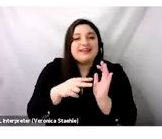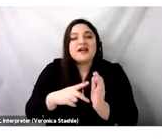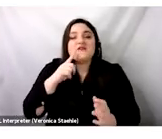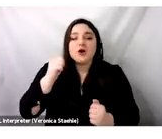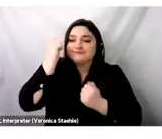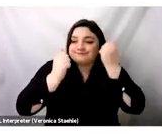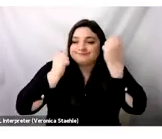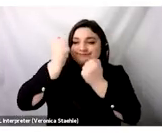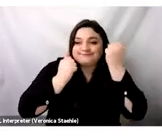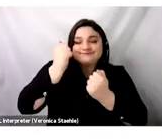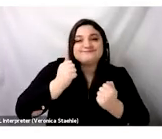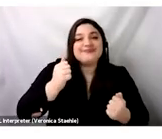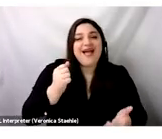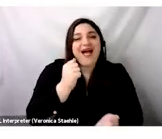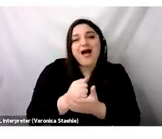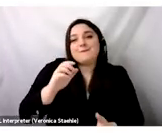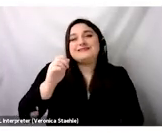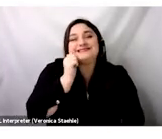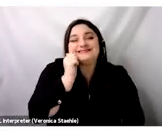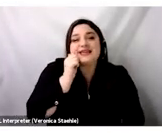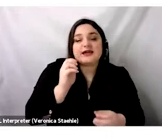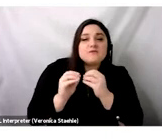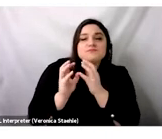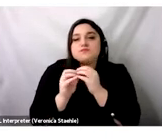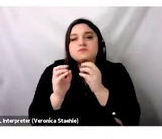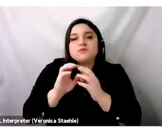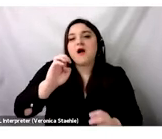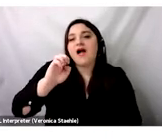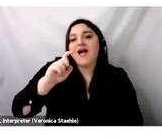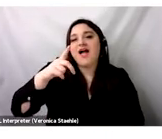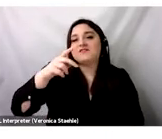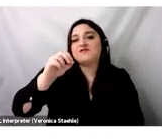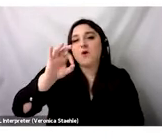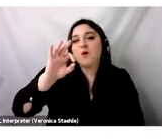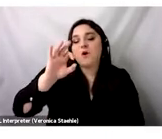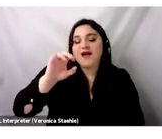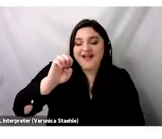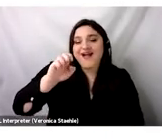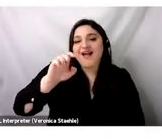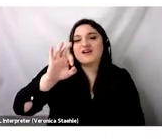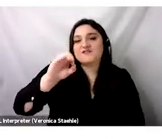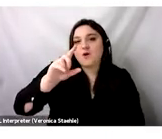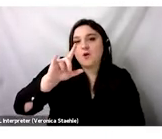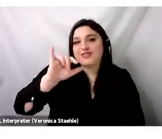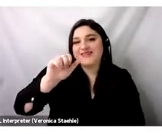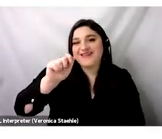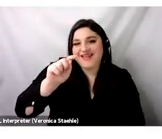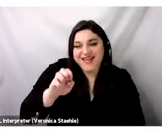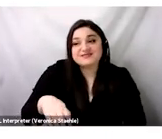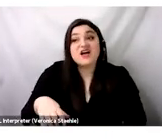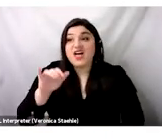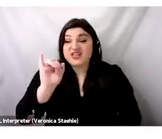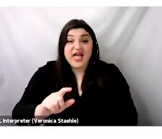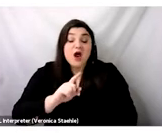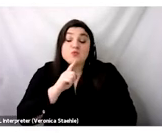the cosmetics industry was like, let's figure out something that sounds cool that people will want to buy. It's a marketing ploy. People have been